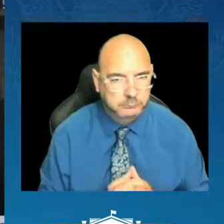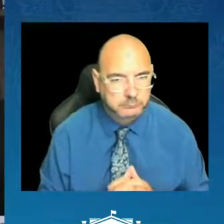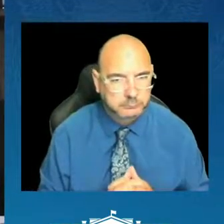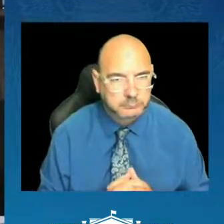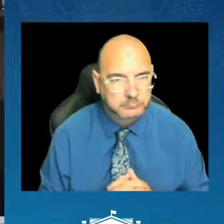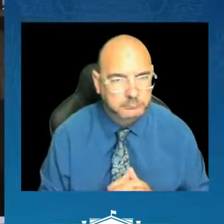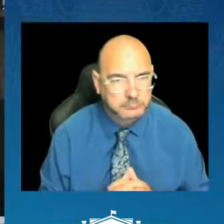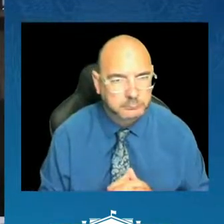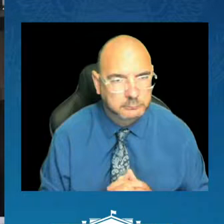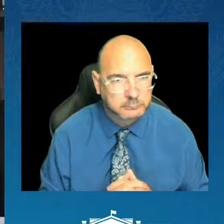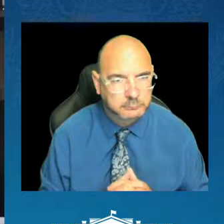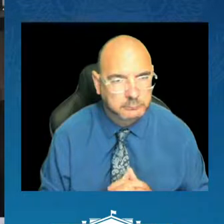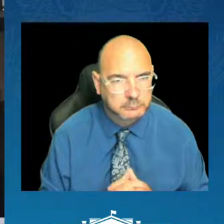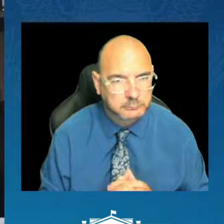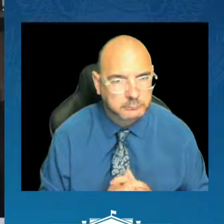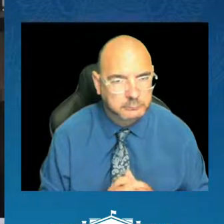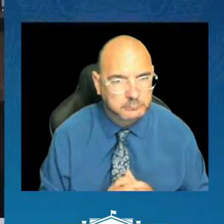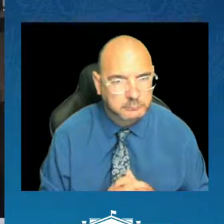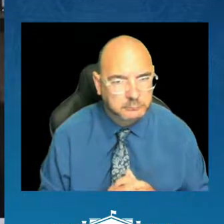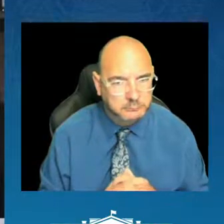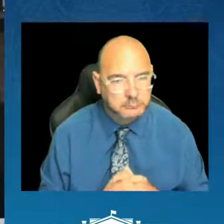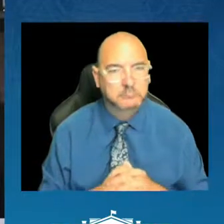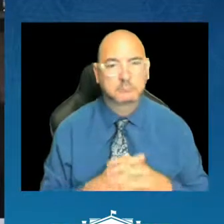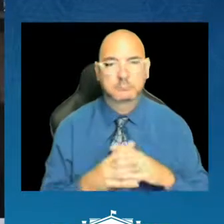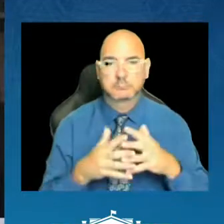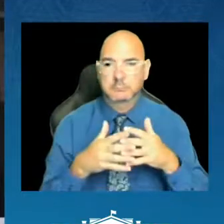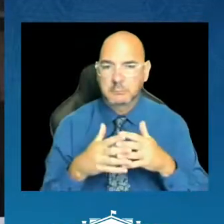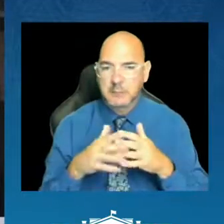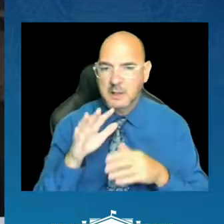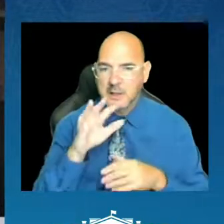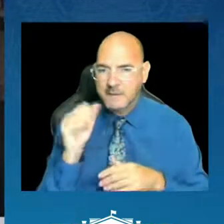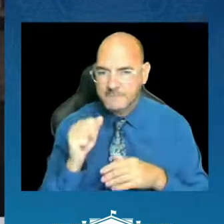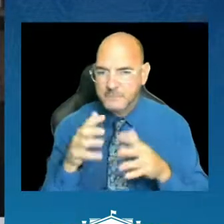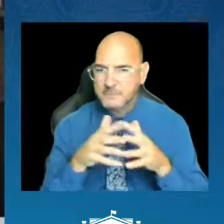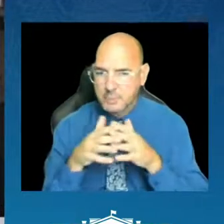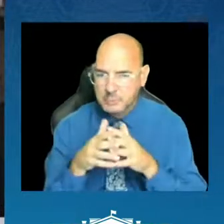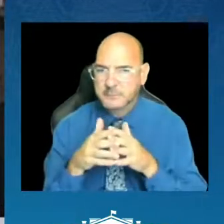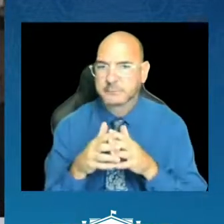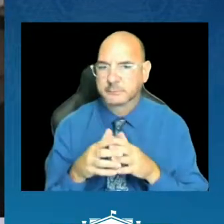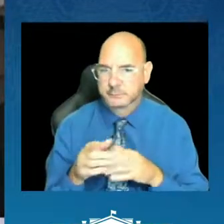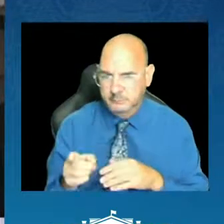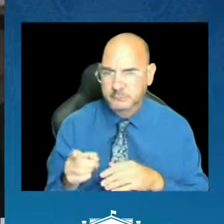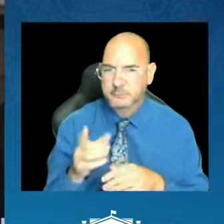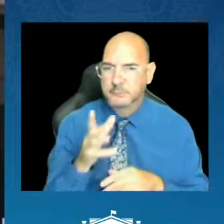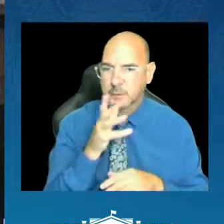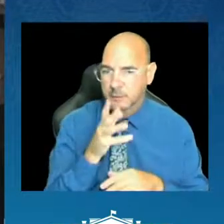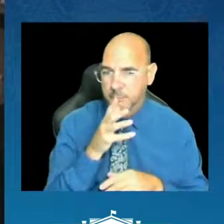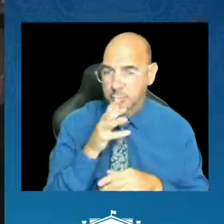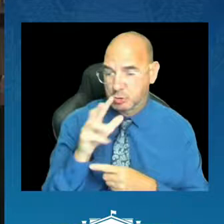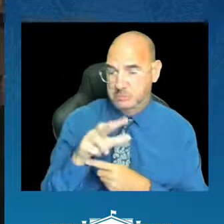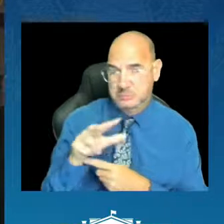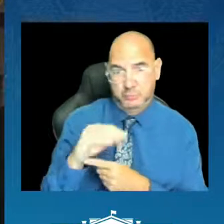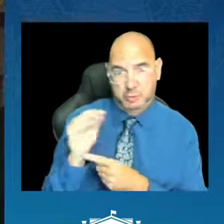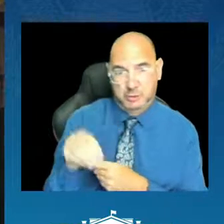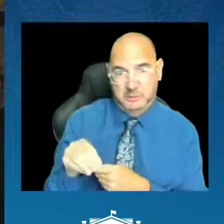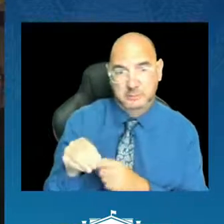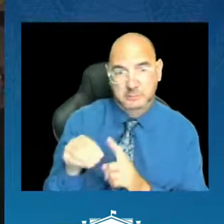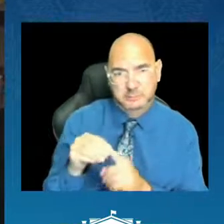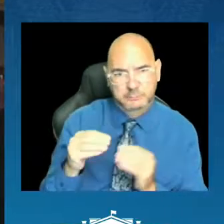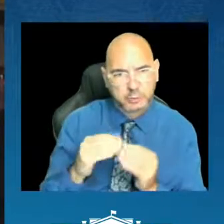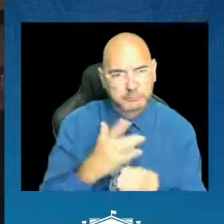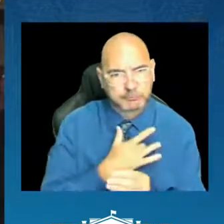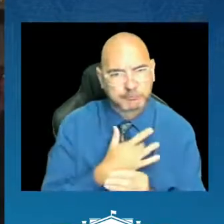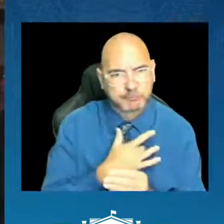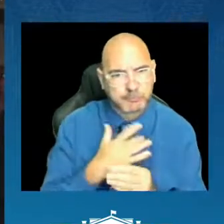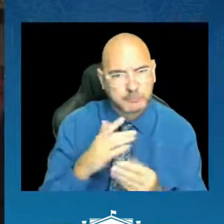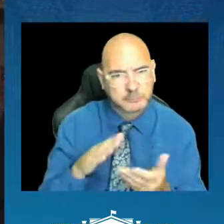And African American moms are 243% more likely to die from pregnancy or childbirth-related causes than white